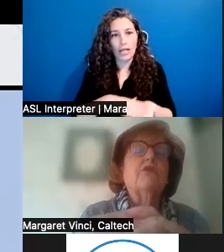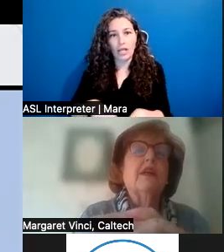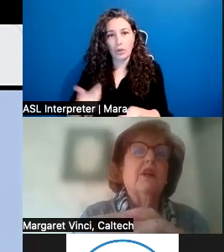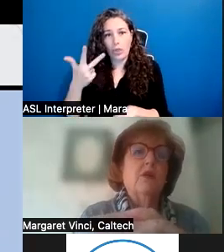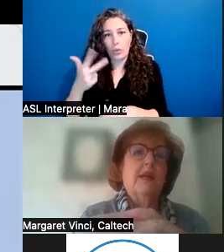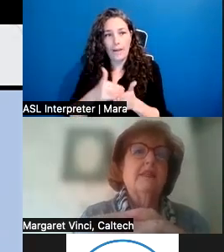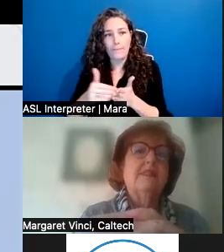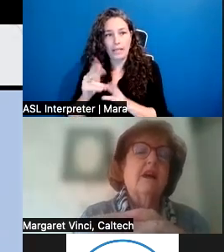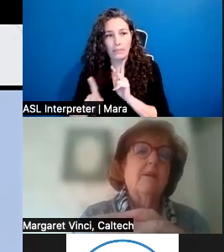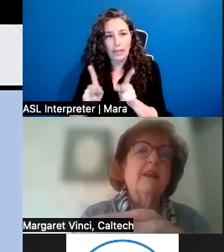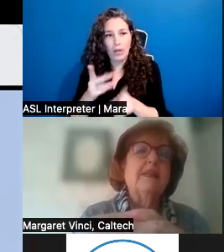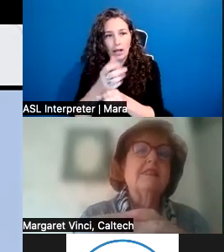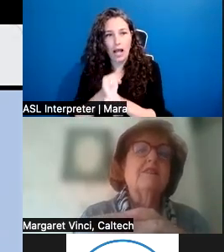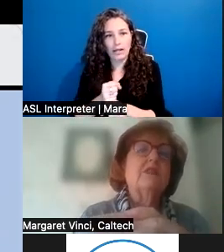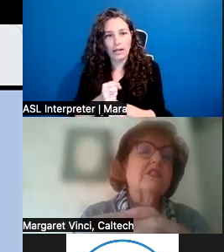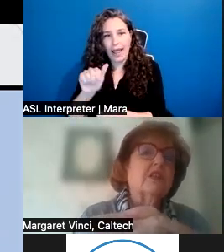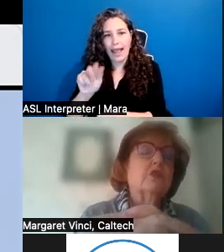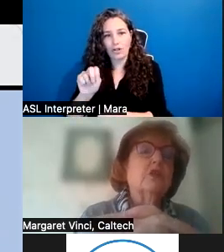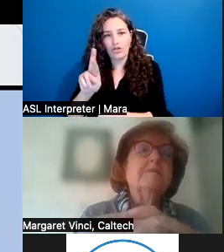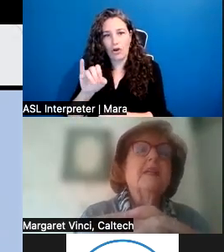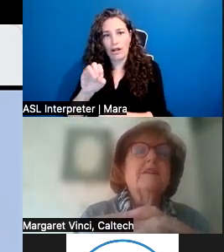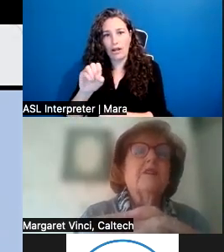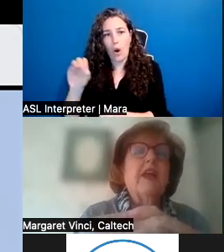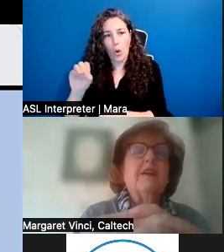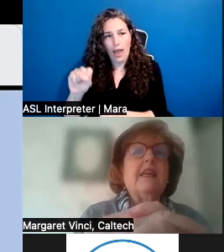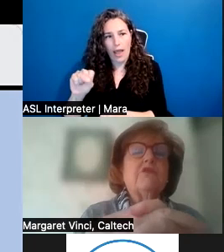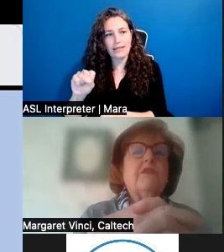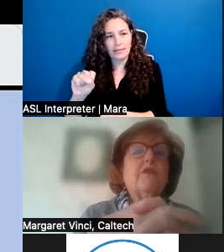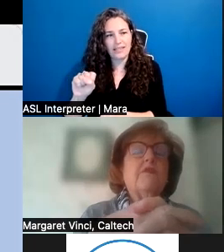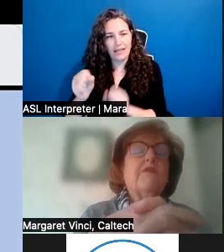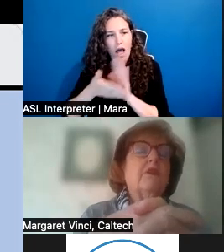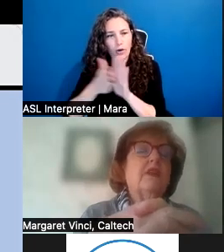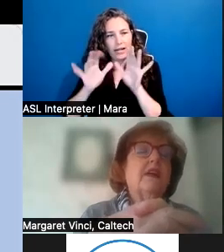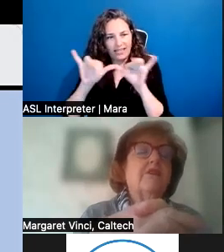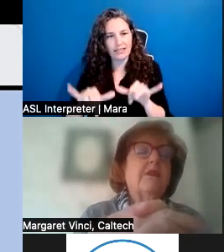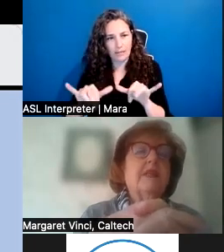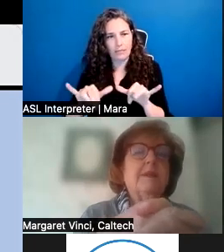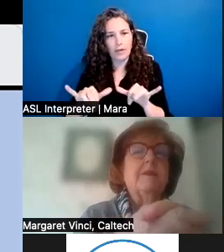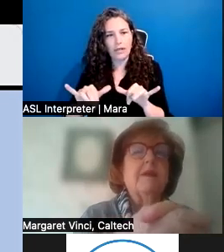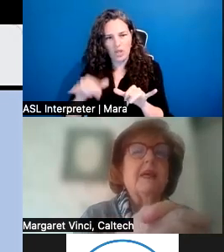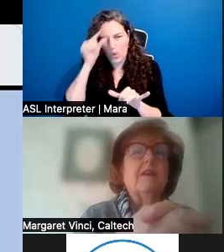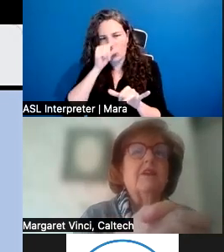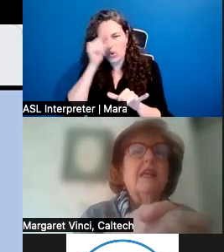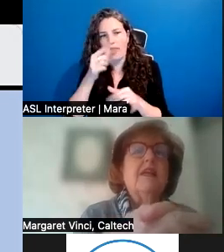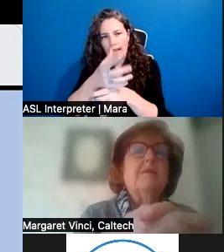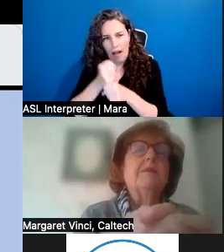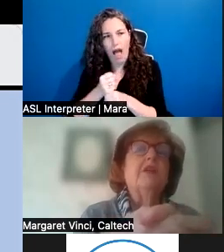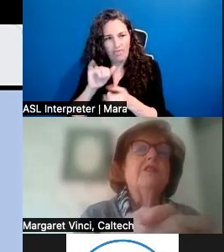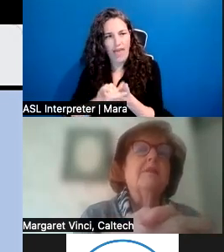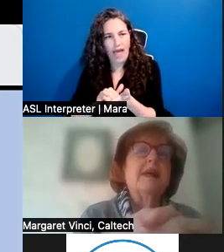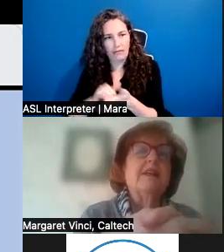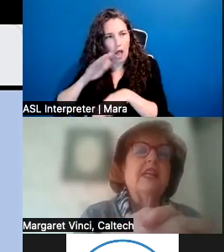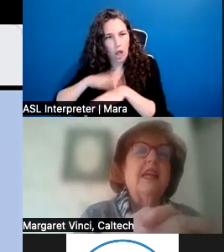their Android OS operating system, which is the Google. So if you have an Android phone, 3 million people got that alert.